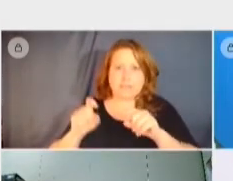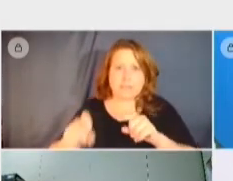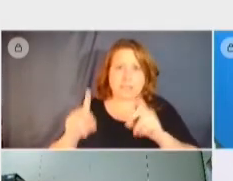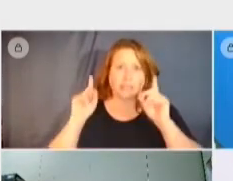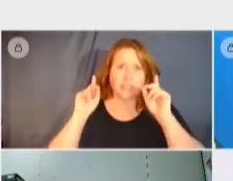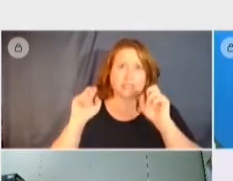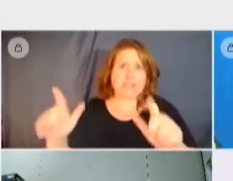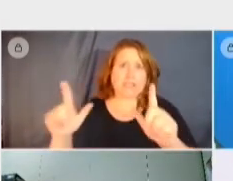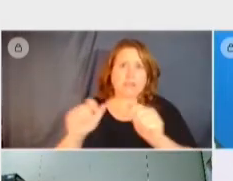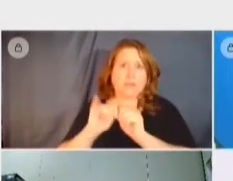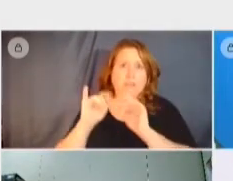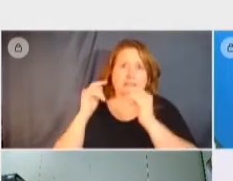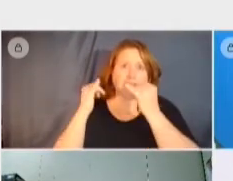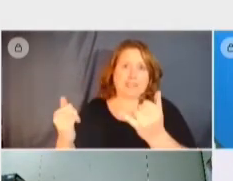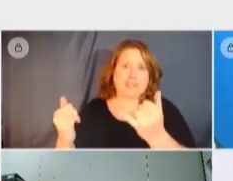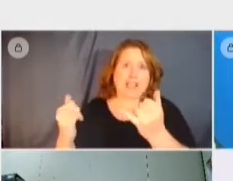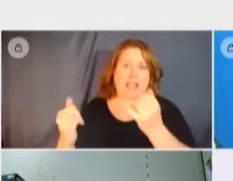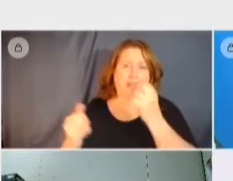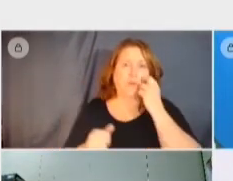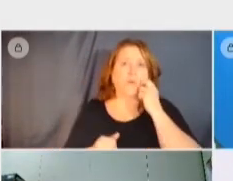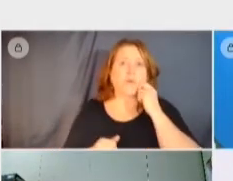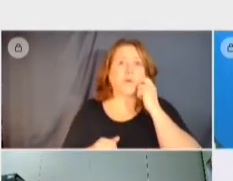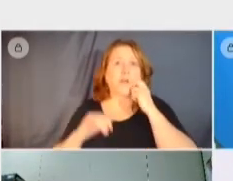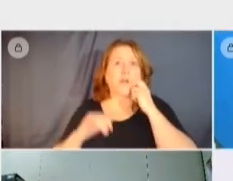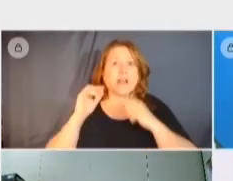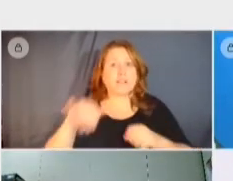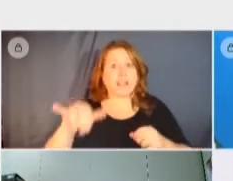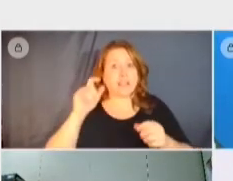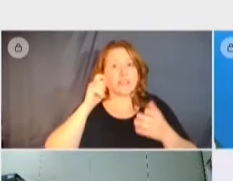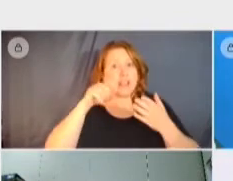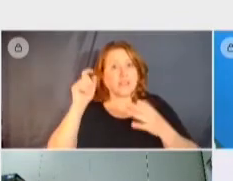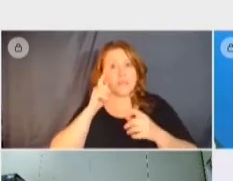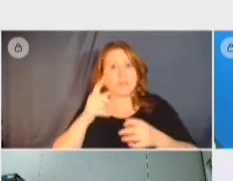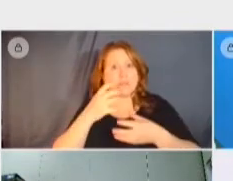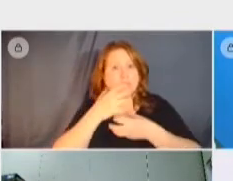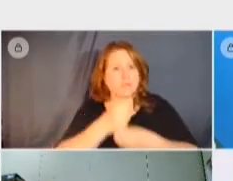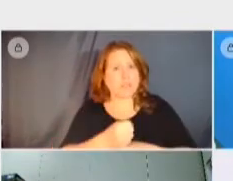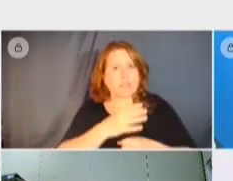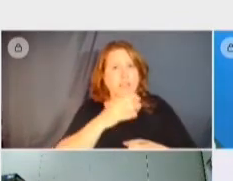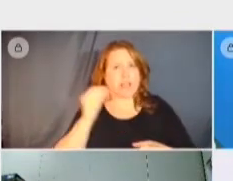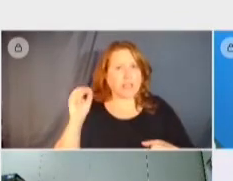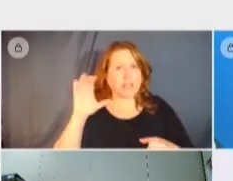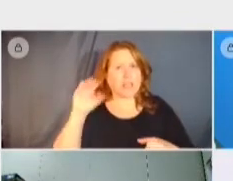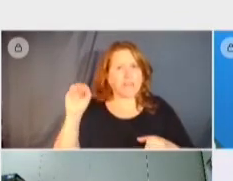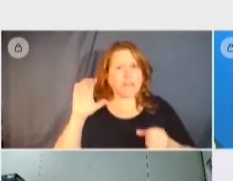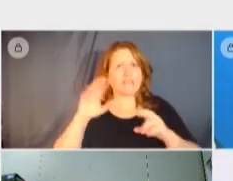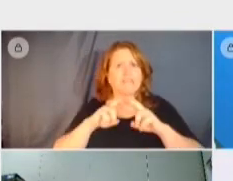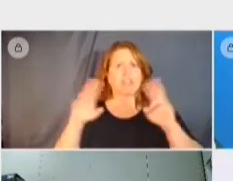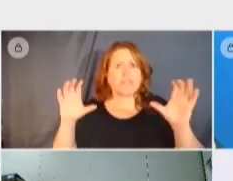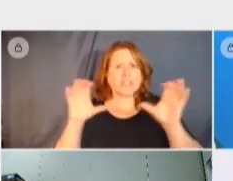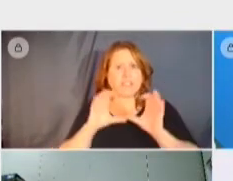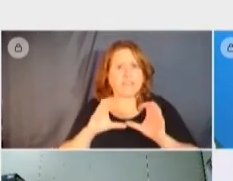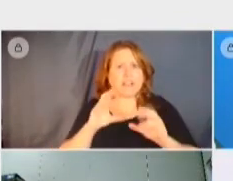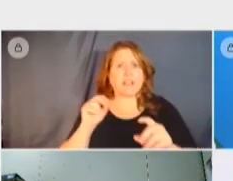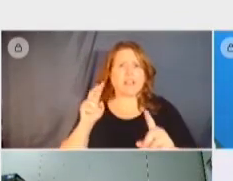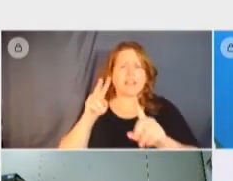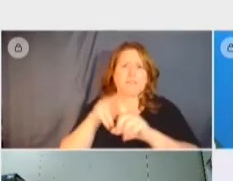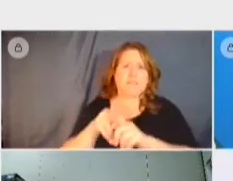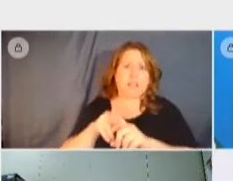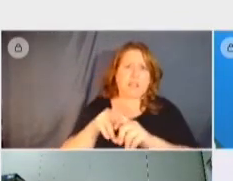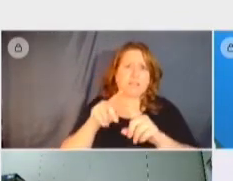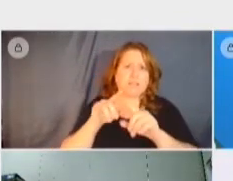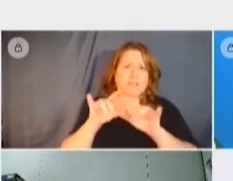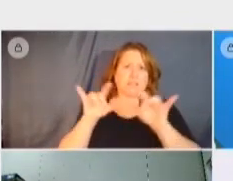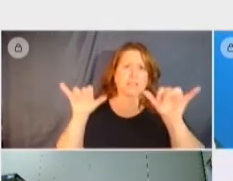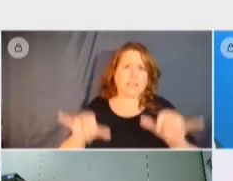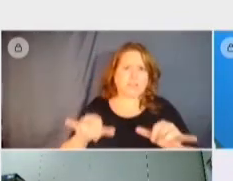hashes do come from the trusted build that was part of the certified application. And then lastly, as I actually mentioned earlier in my